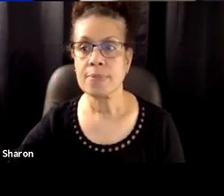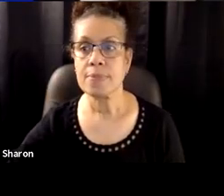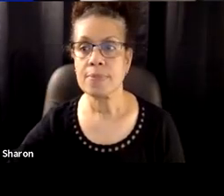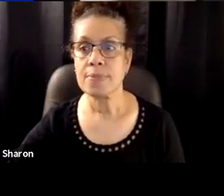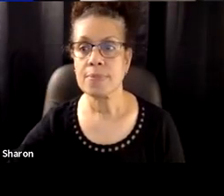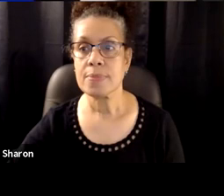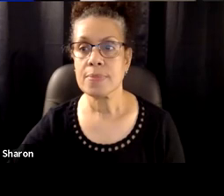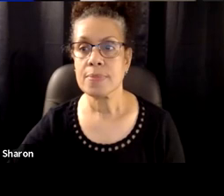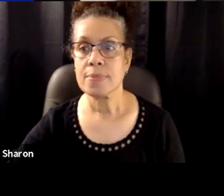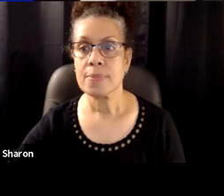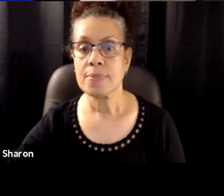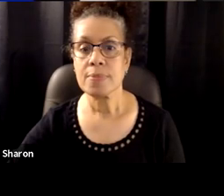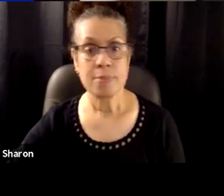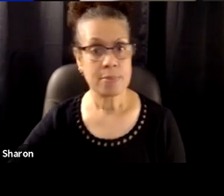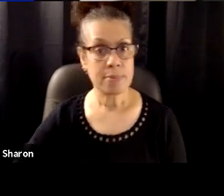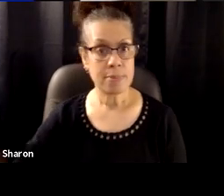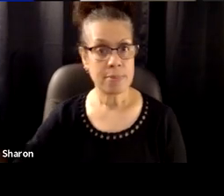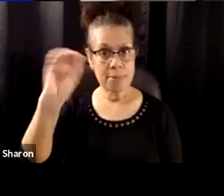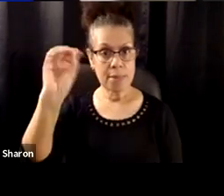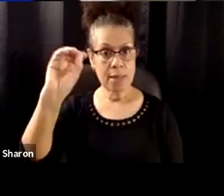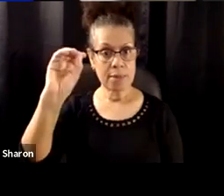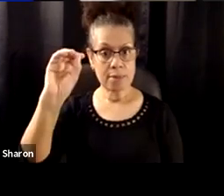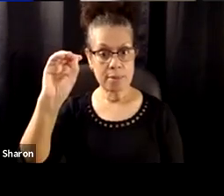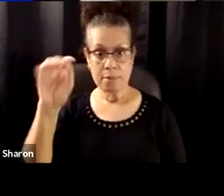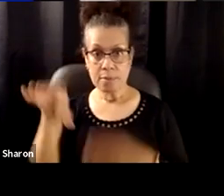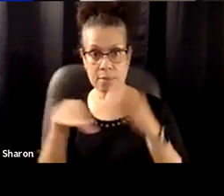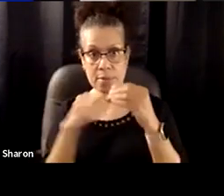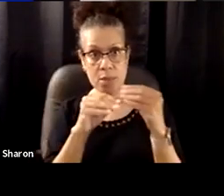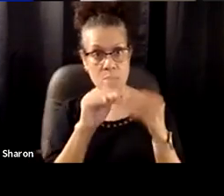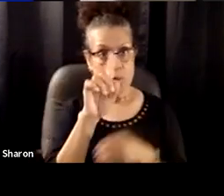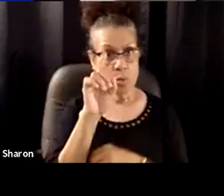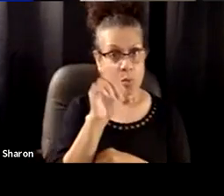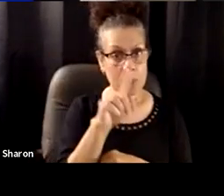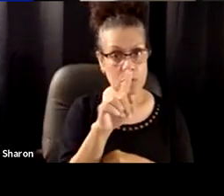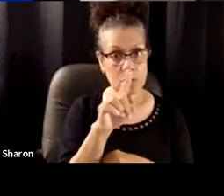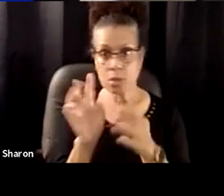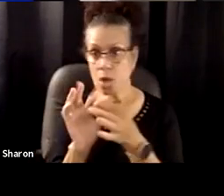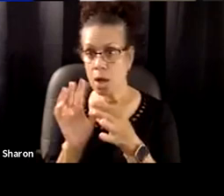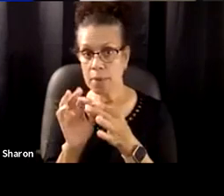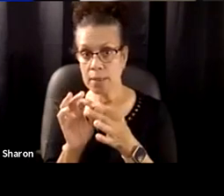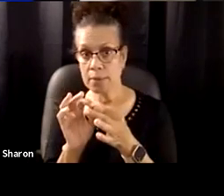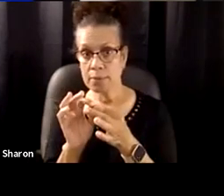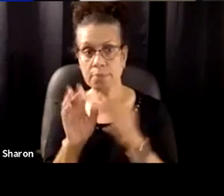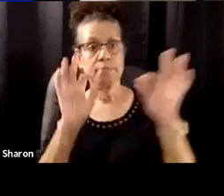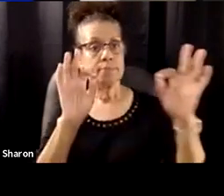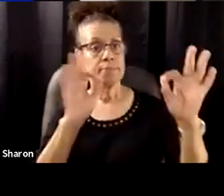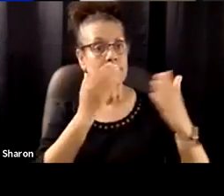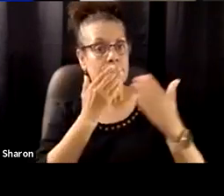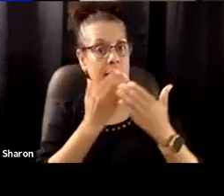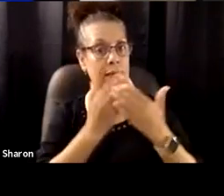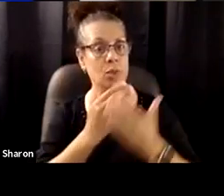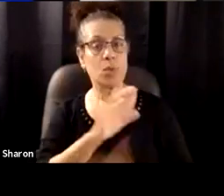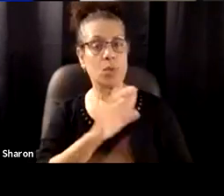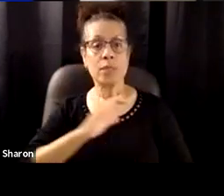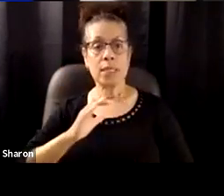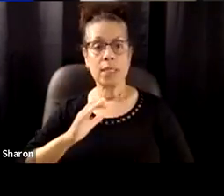none no additional questions or comments okay thank you um the committee